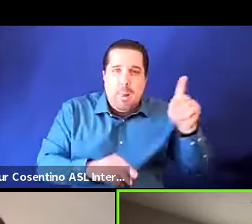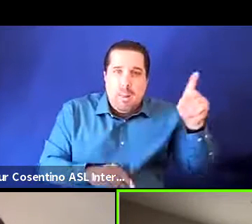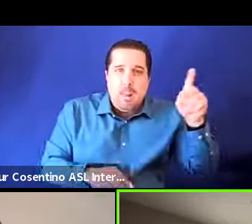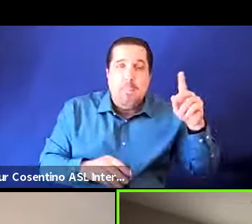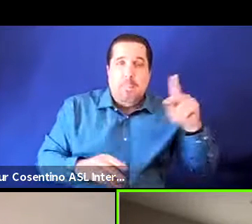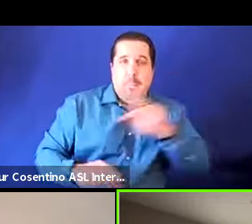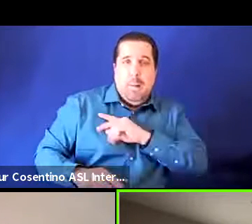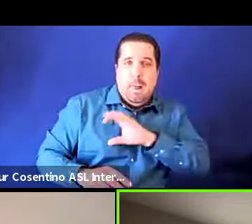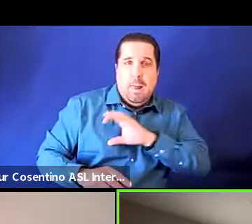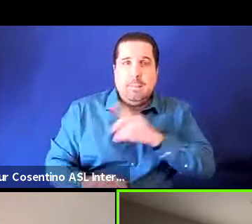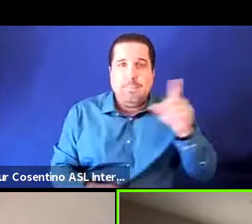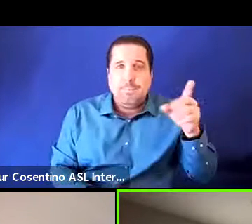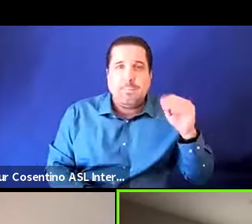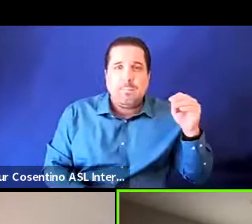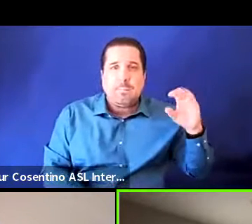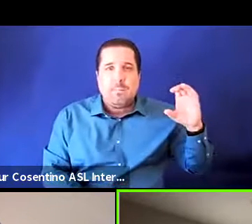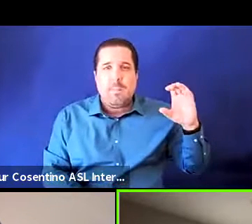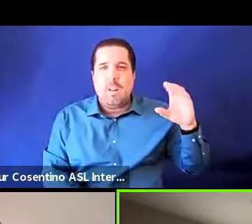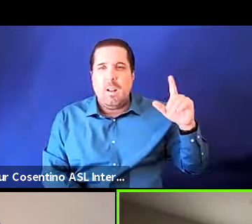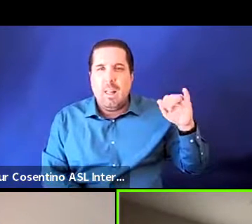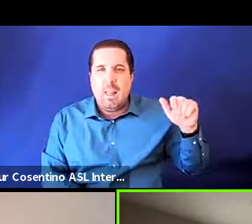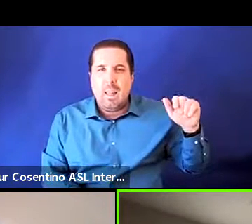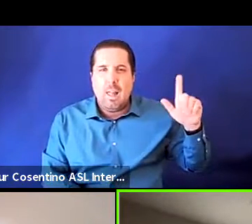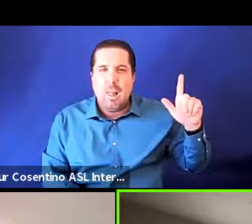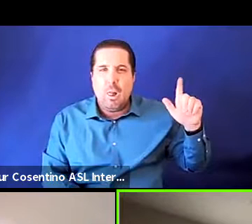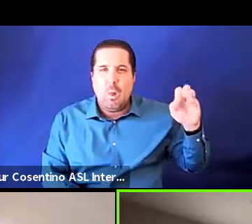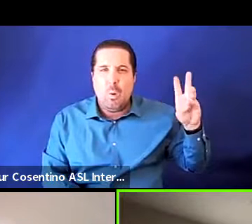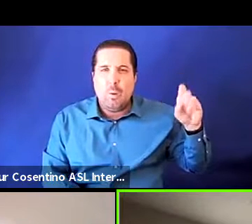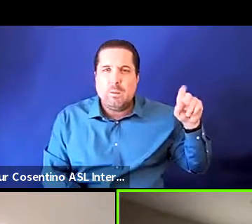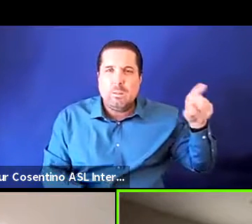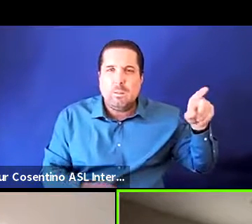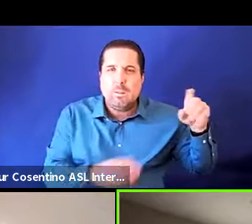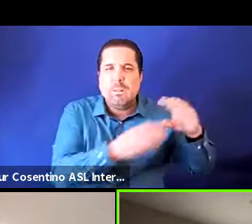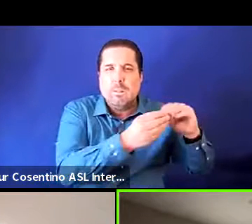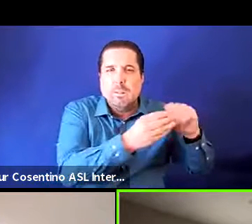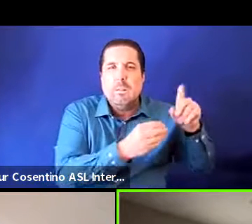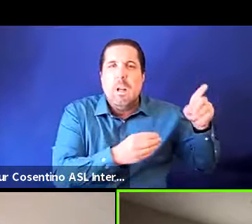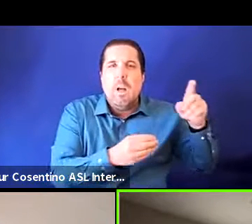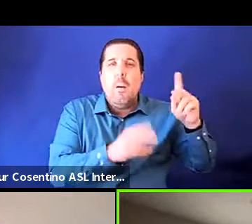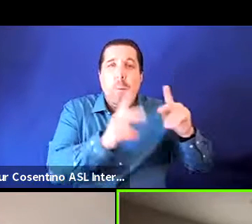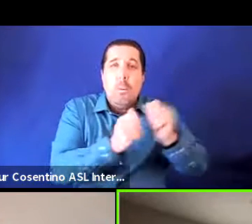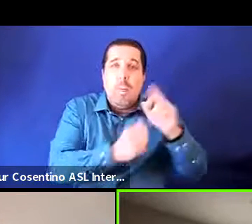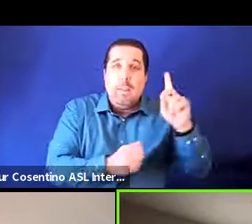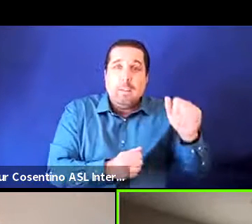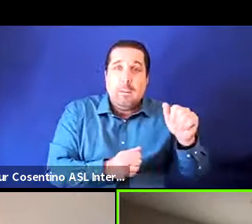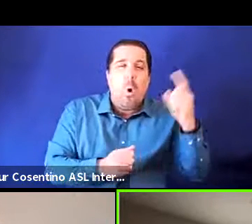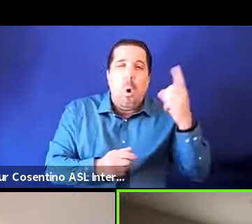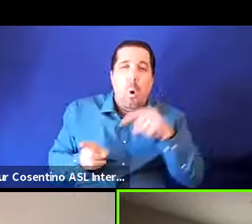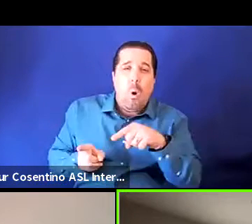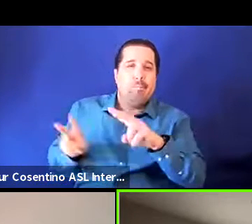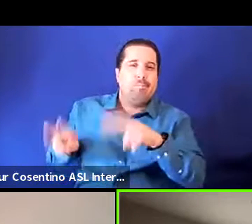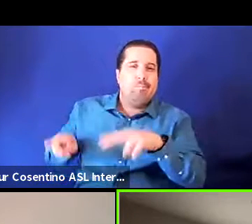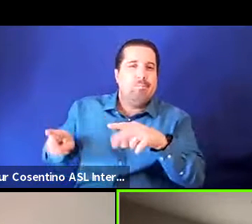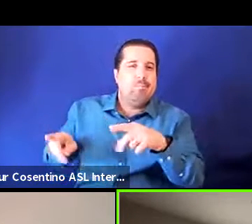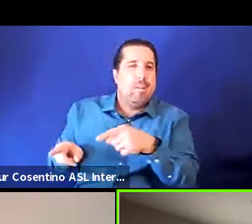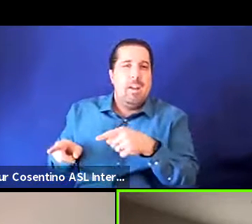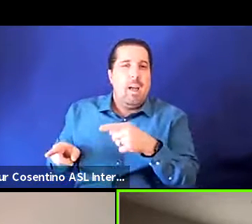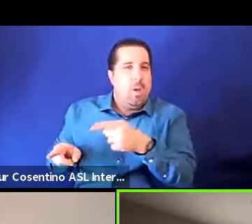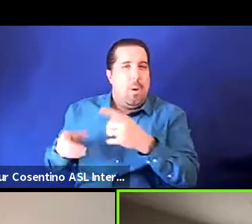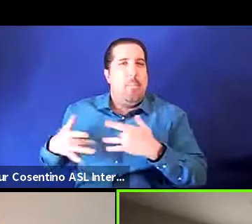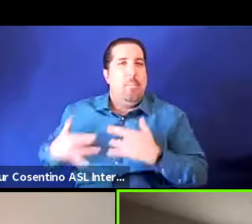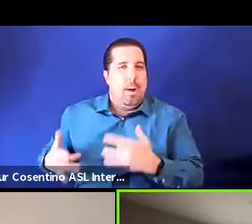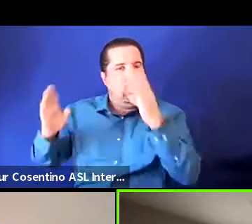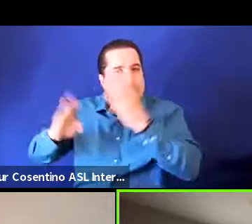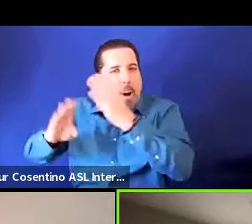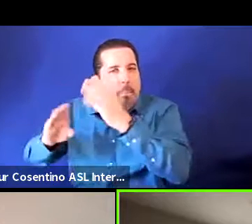lifted by Talia Lewis, because people with disabilities have always been treated and disposed of and criminalized. Moving towards